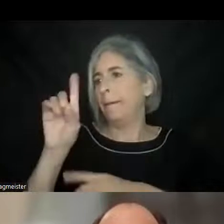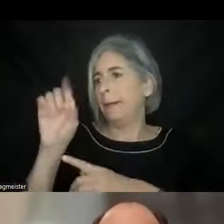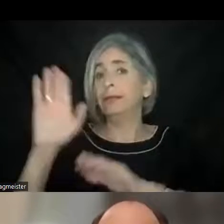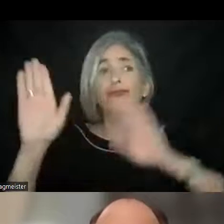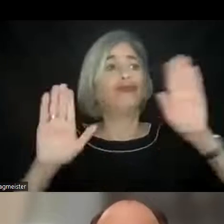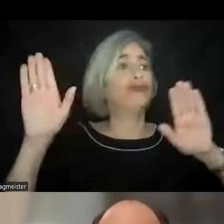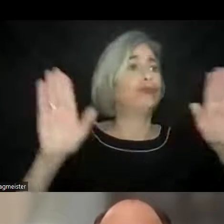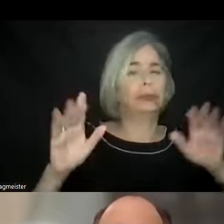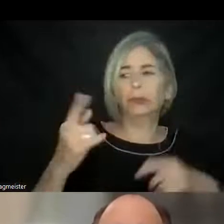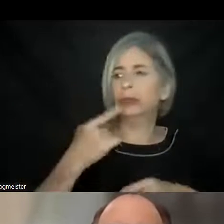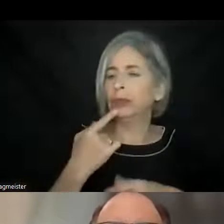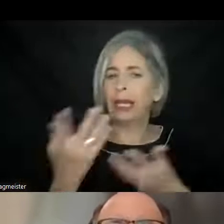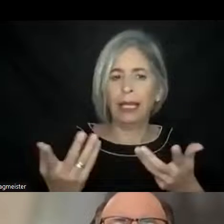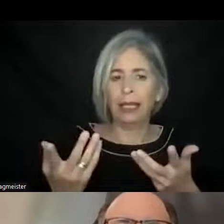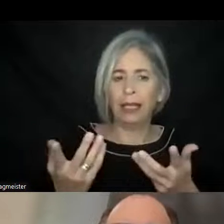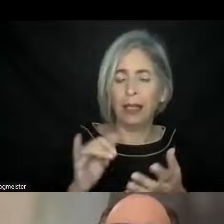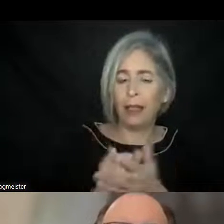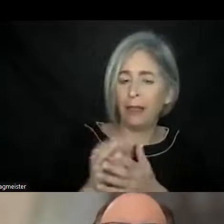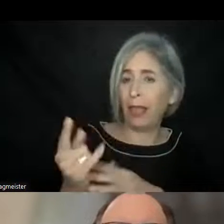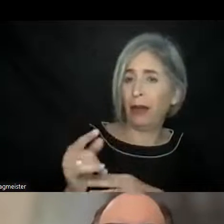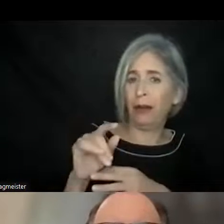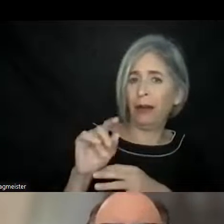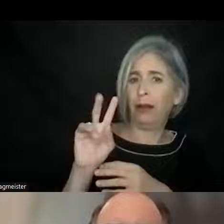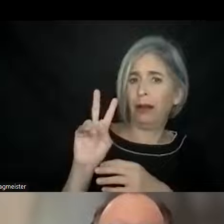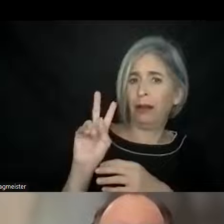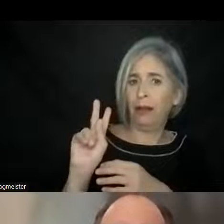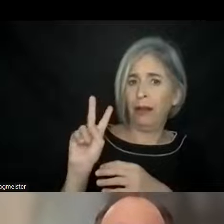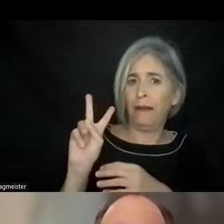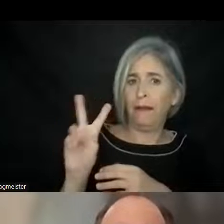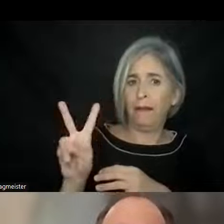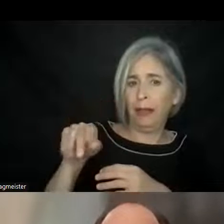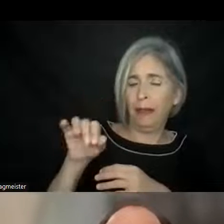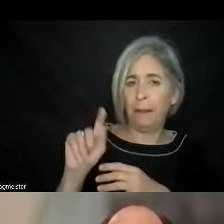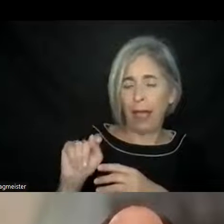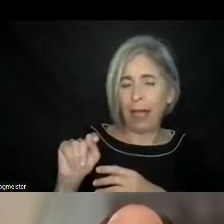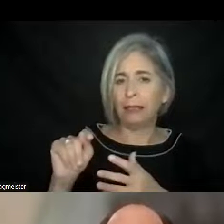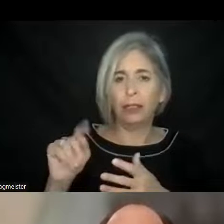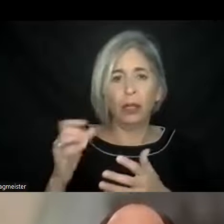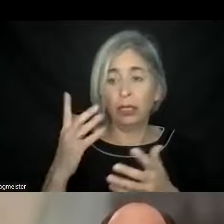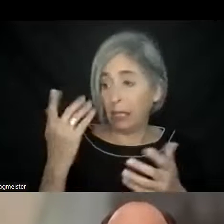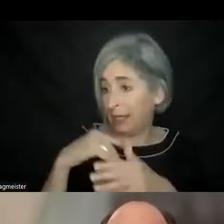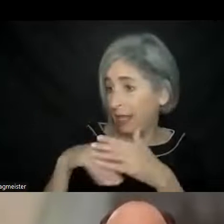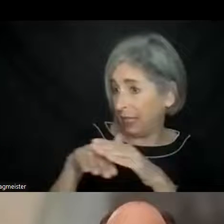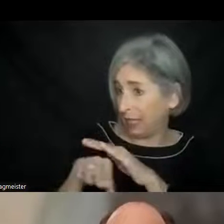say, is there a VPAT for these documents, or do they say it's accessible?